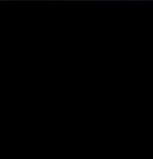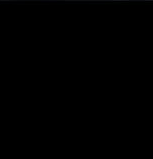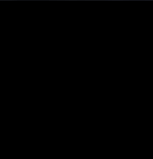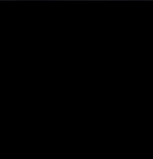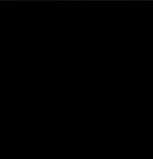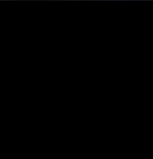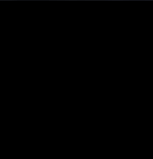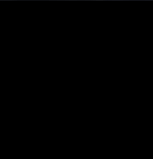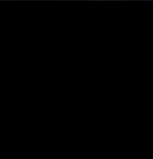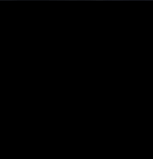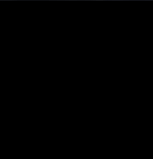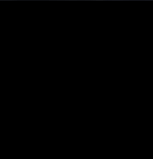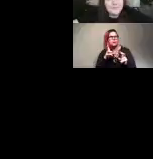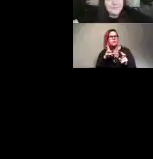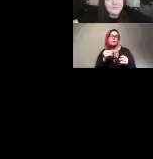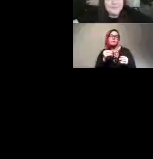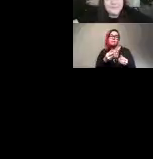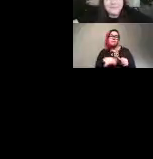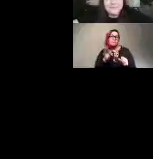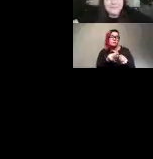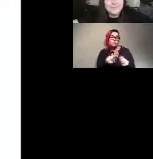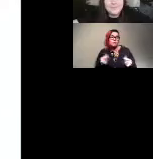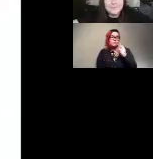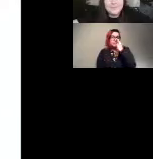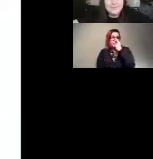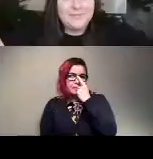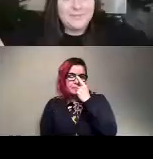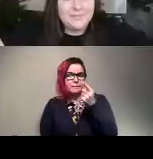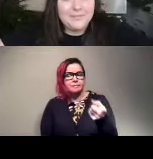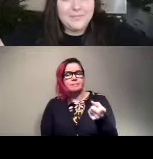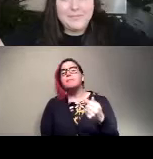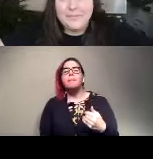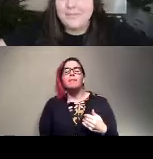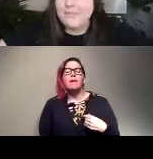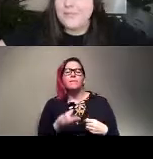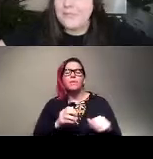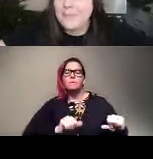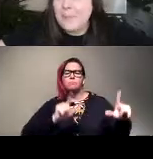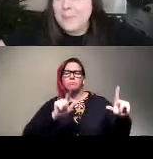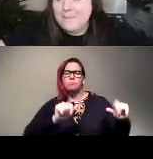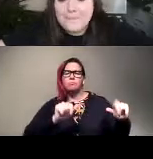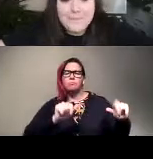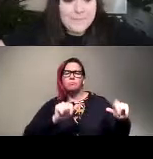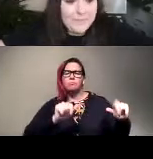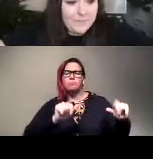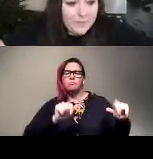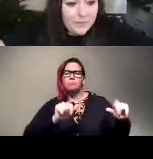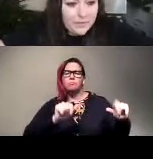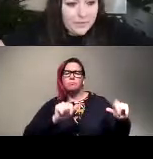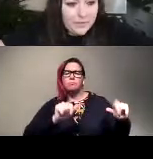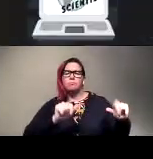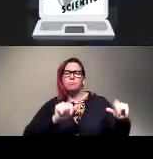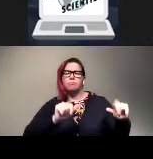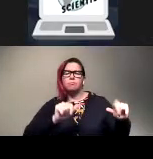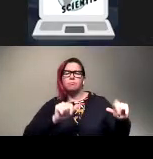and come up with some solutions. So I have a few slides that I wanted to